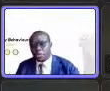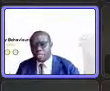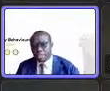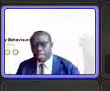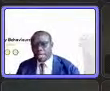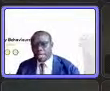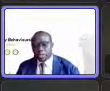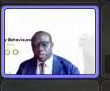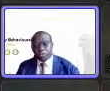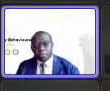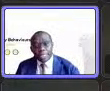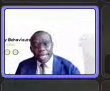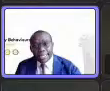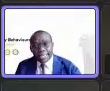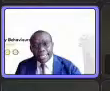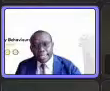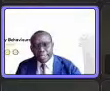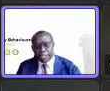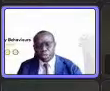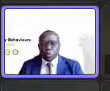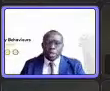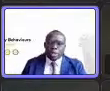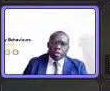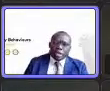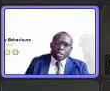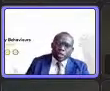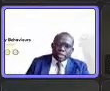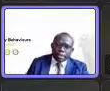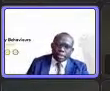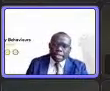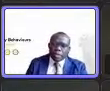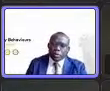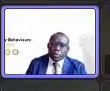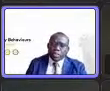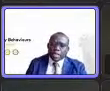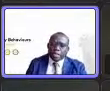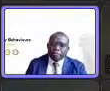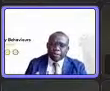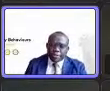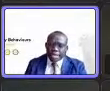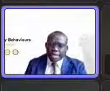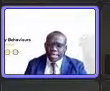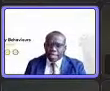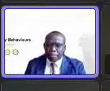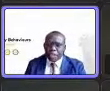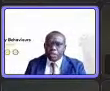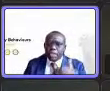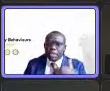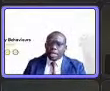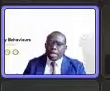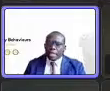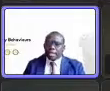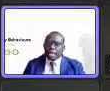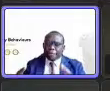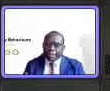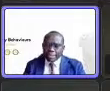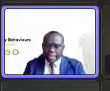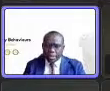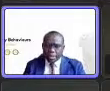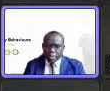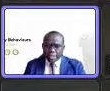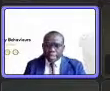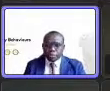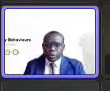of African Unity, that was formed in 1963. So in 2013, it was a 50-year celebration, and the